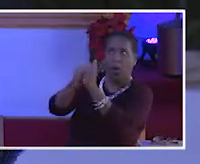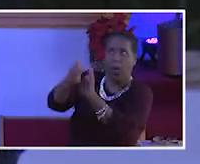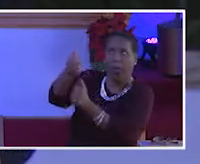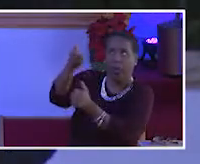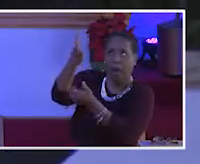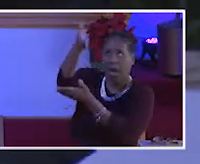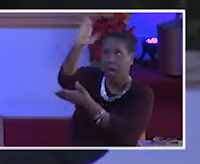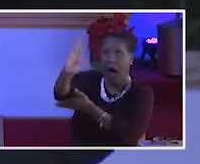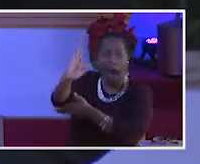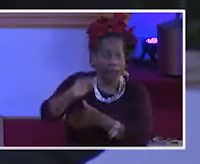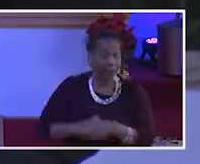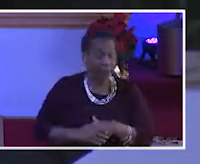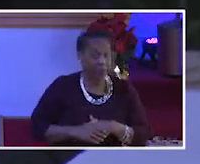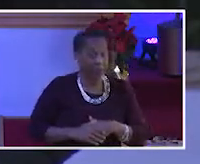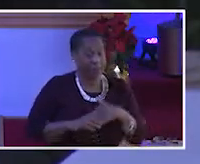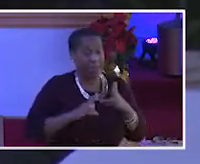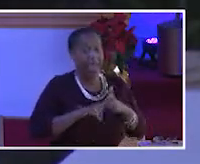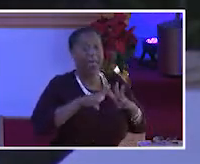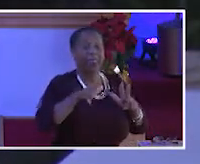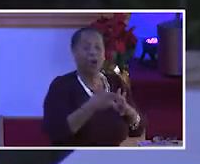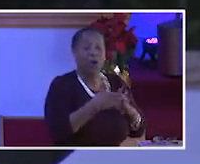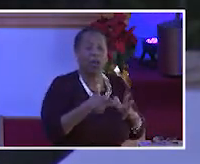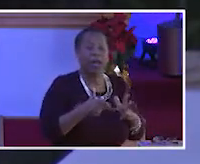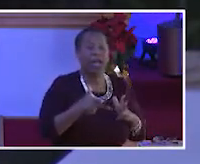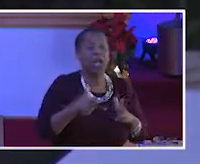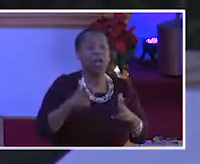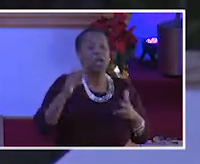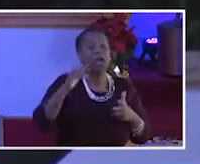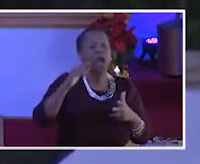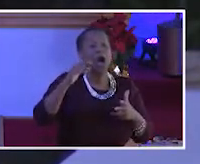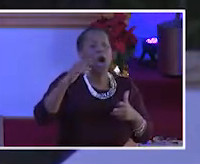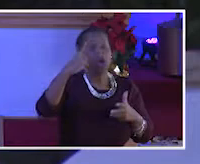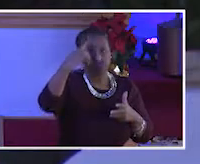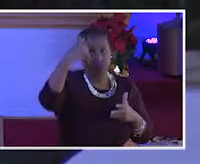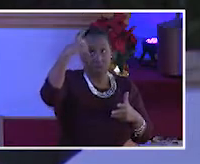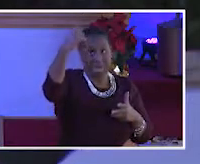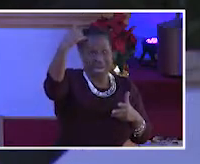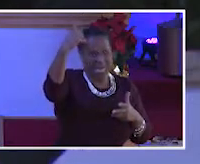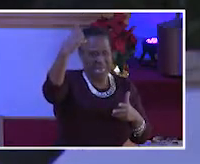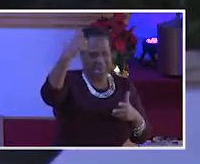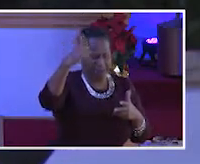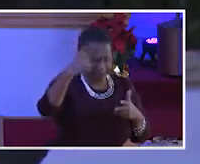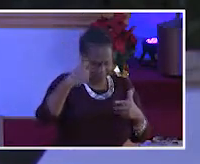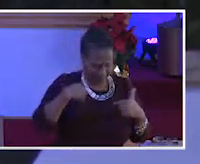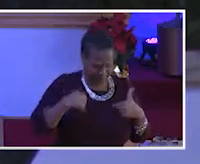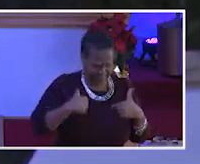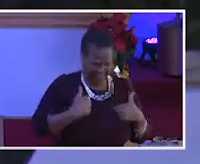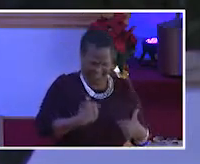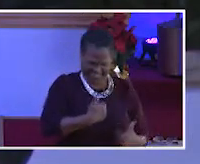divine. And thirdly, beloved, dreams move us from selfishness to